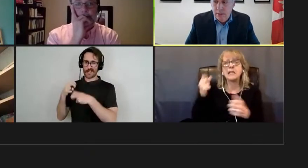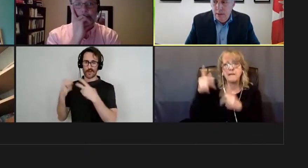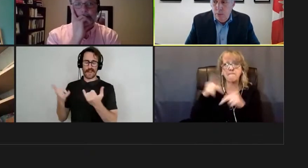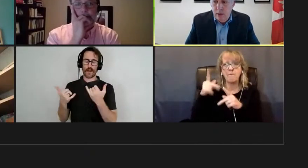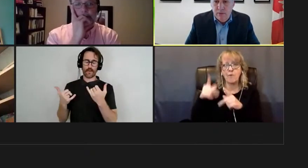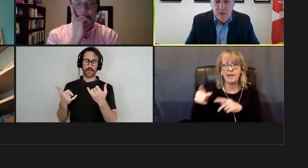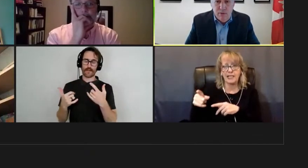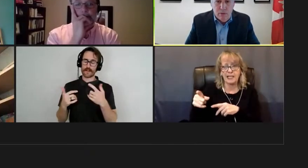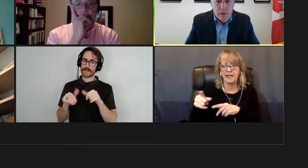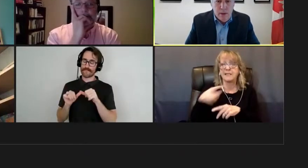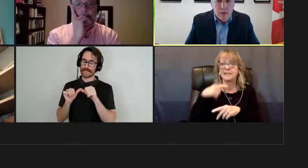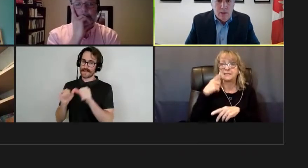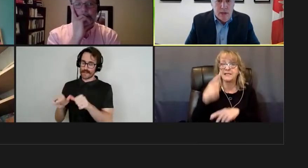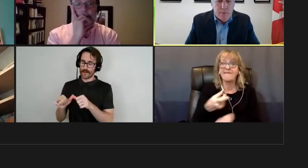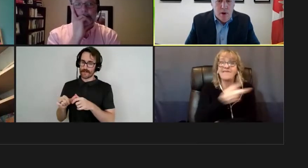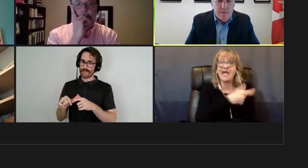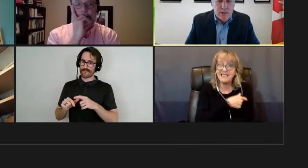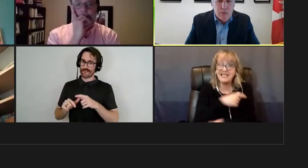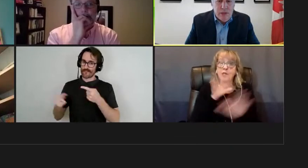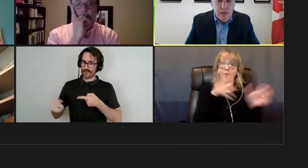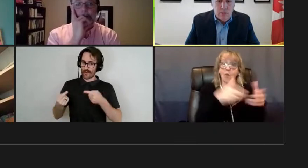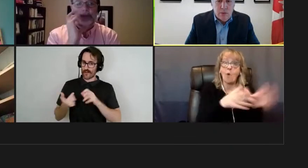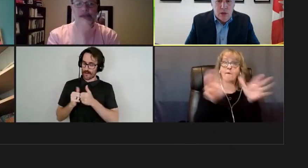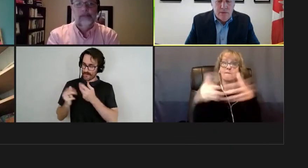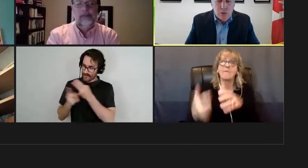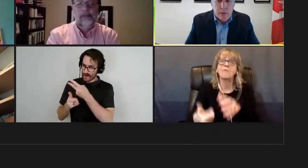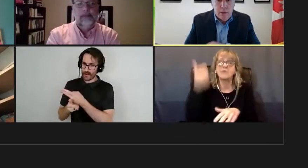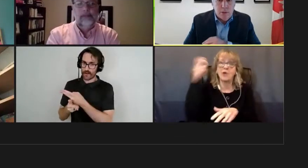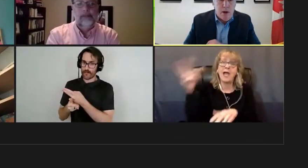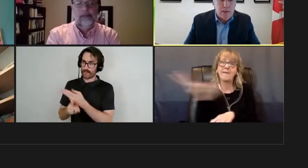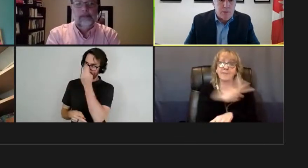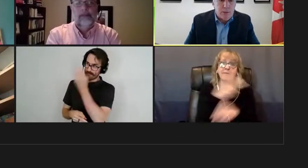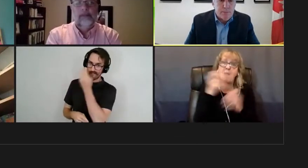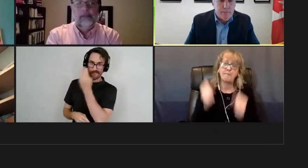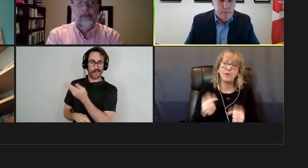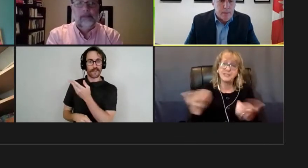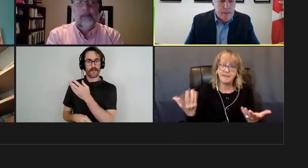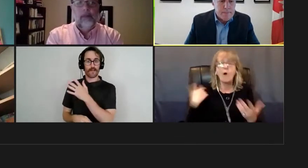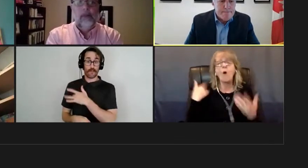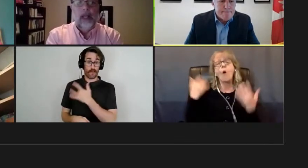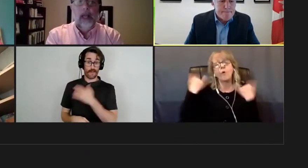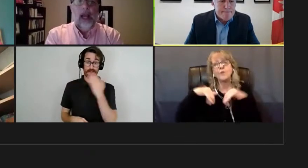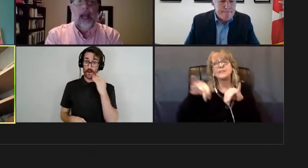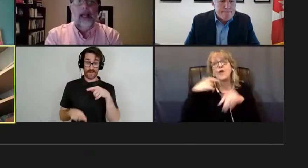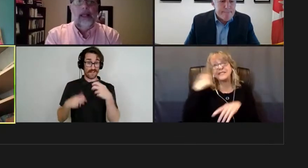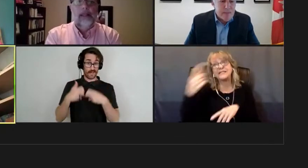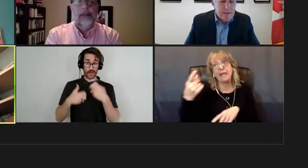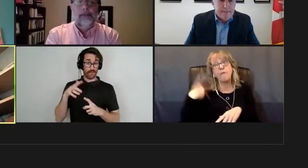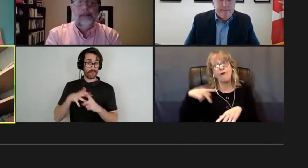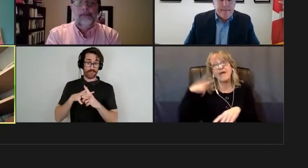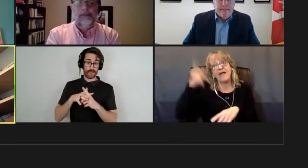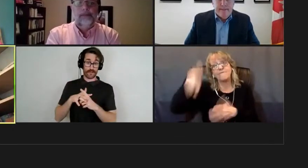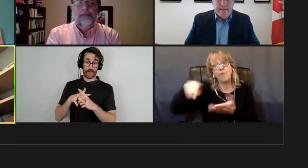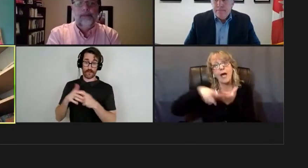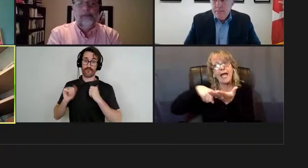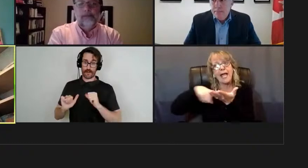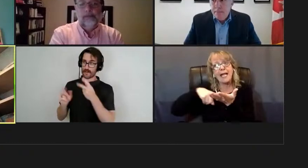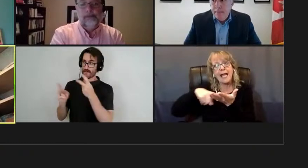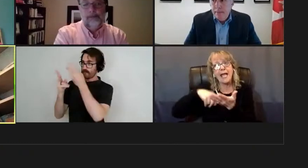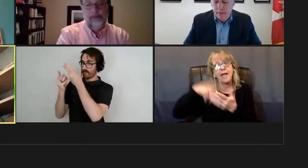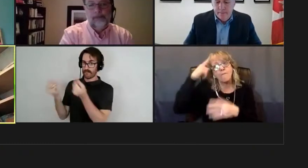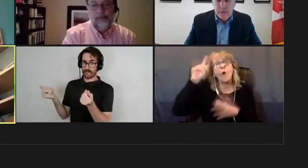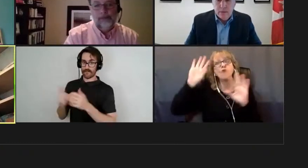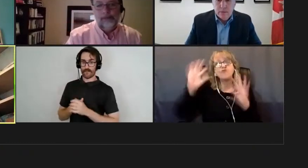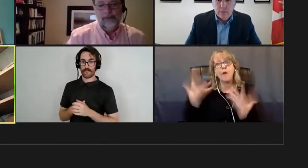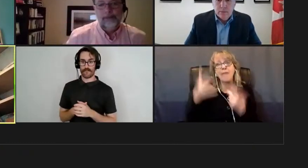and we continue to tell the province that we need it resolved as quickly as possible. I appreciate that. I got my